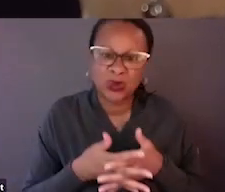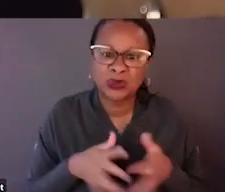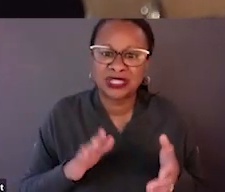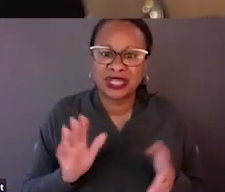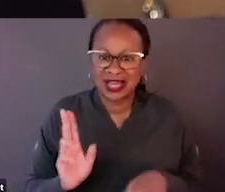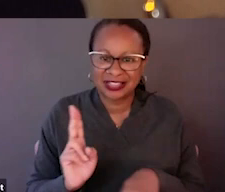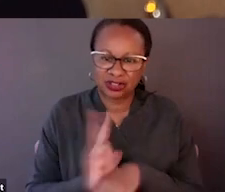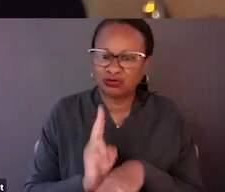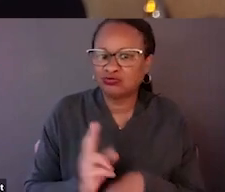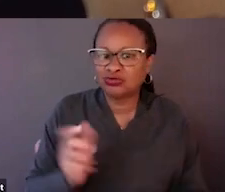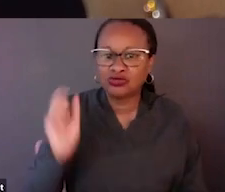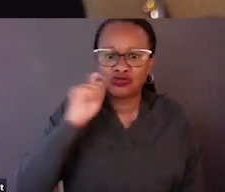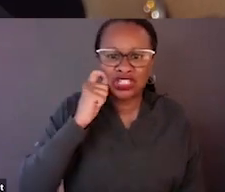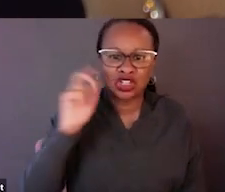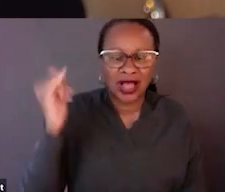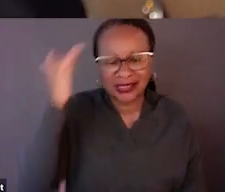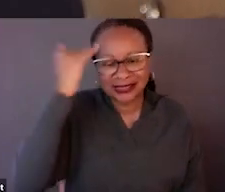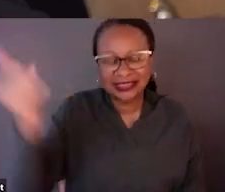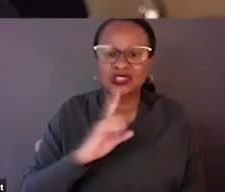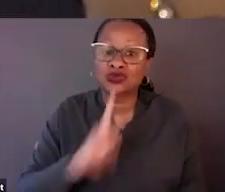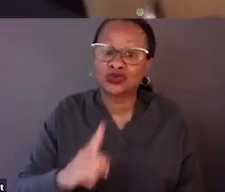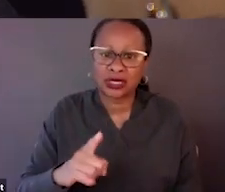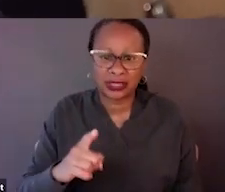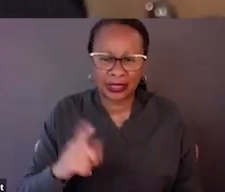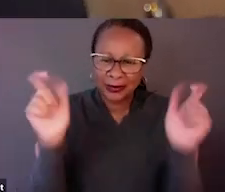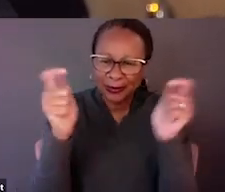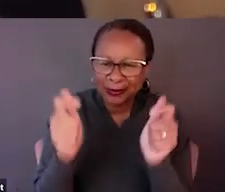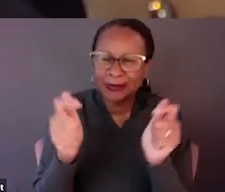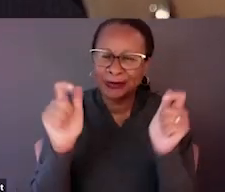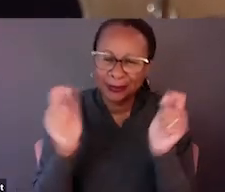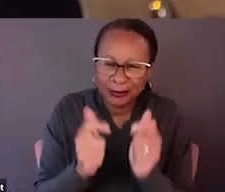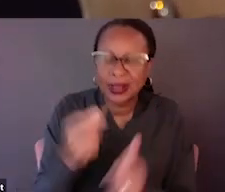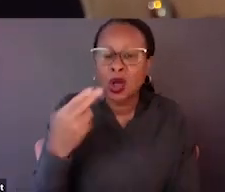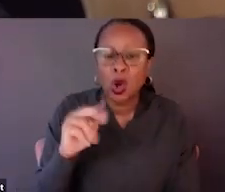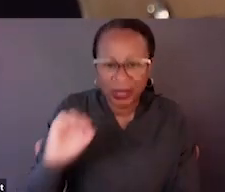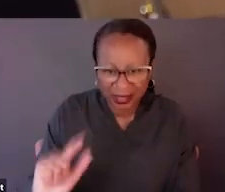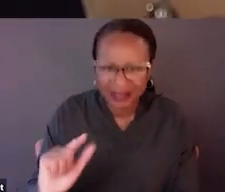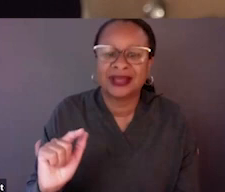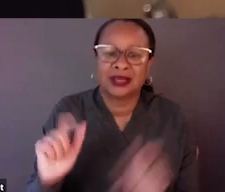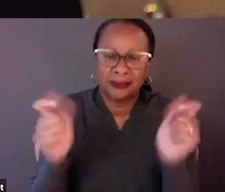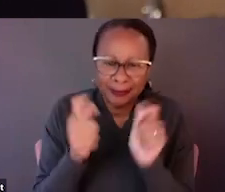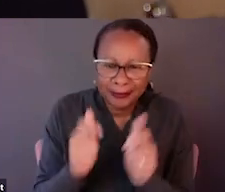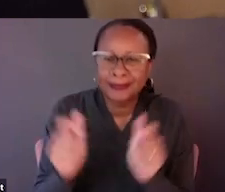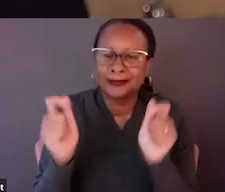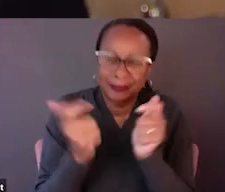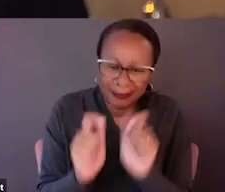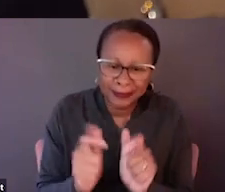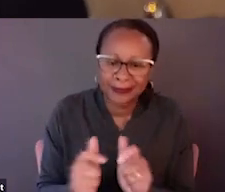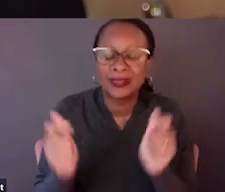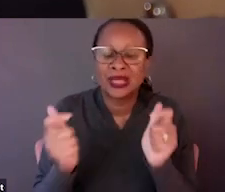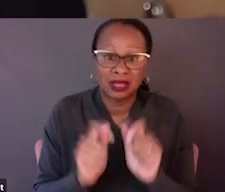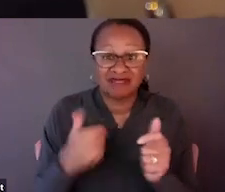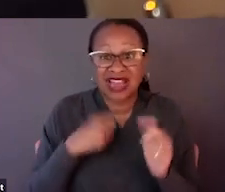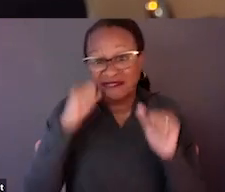ideas. And so it was really honing these, I mean, that was a process of honing it. And I had an amazing team